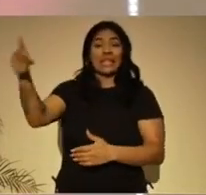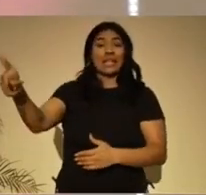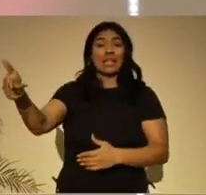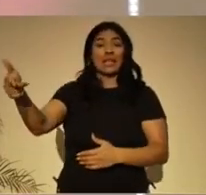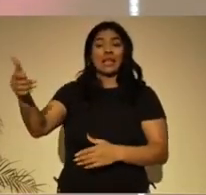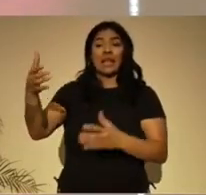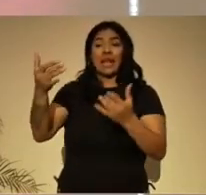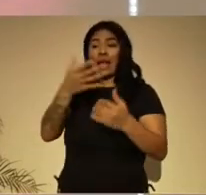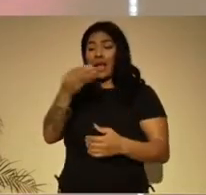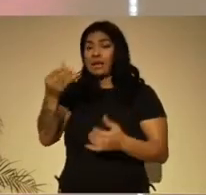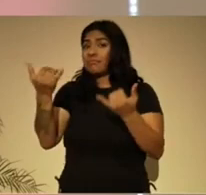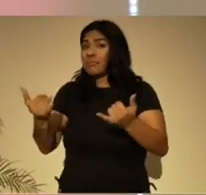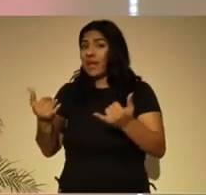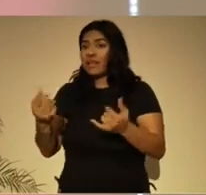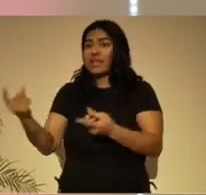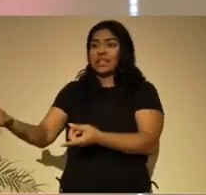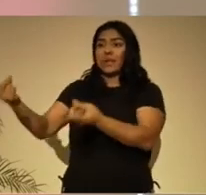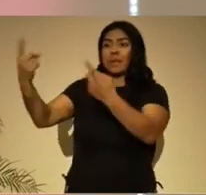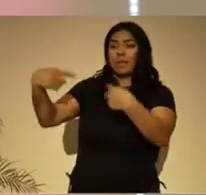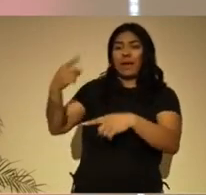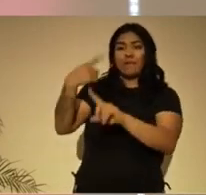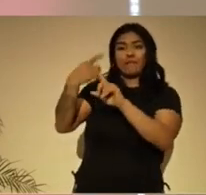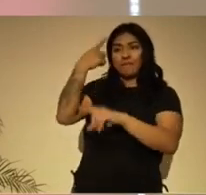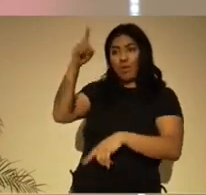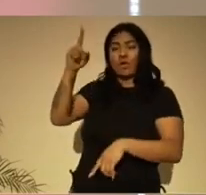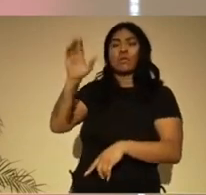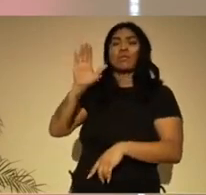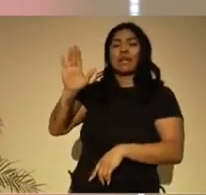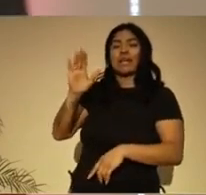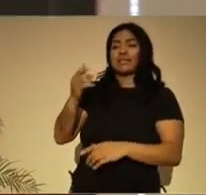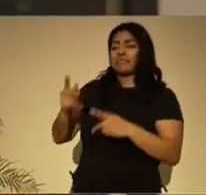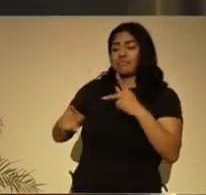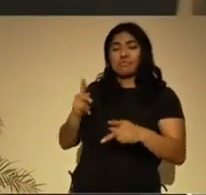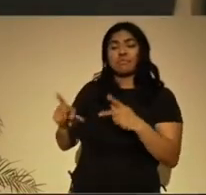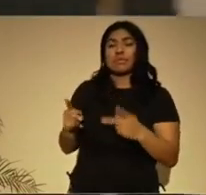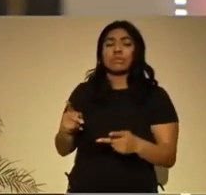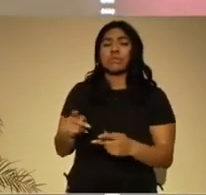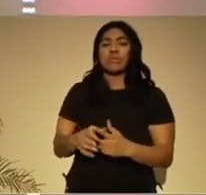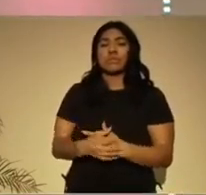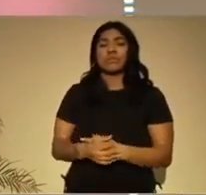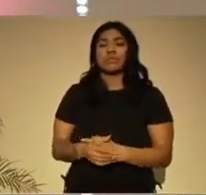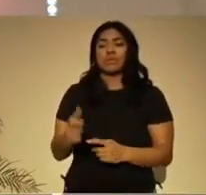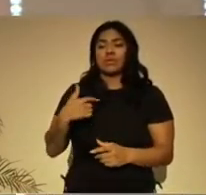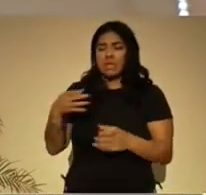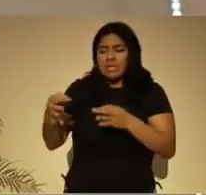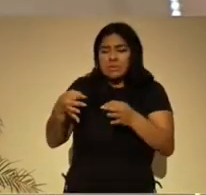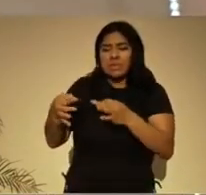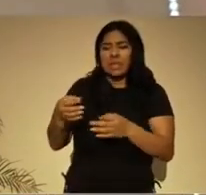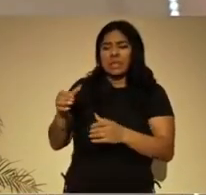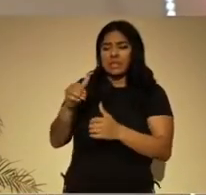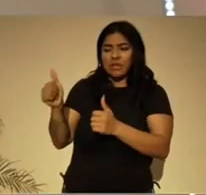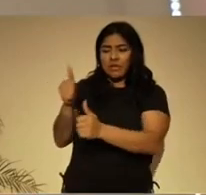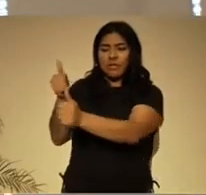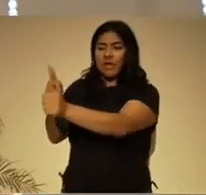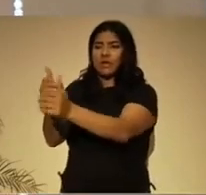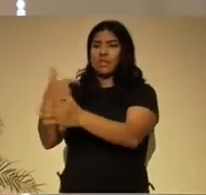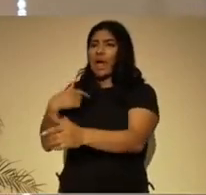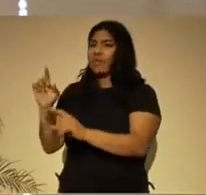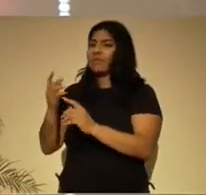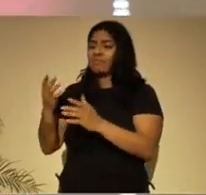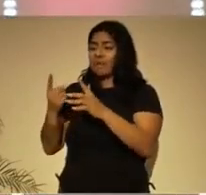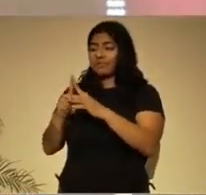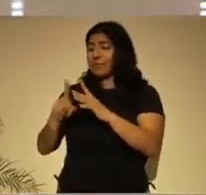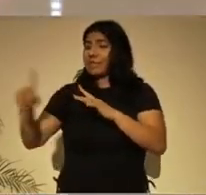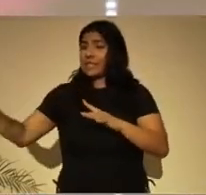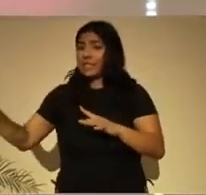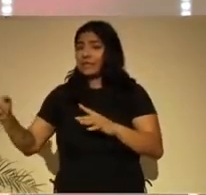that he was coming back again for his people. He wanted to explain to his disciples, hey, I'm leaving, but I'm coming back. In the same